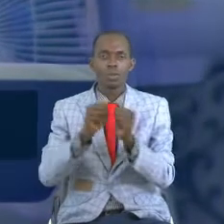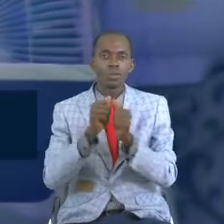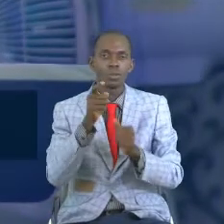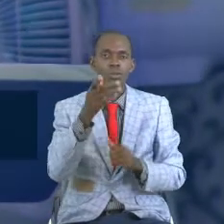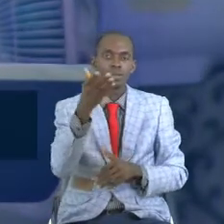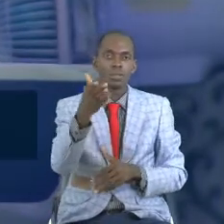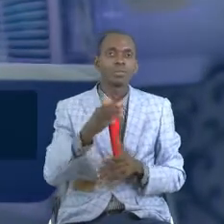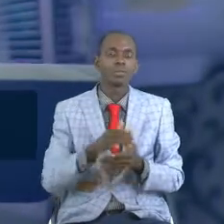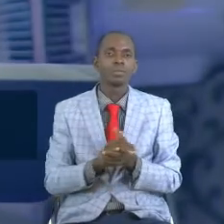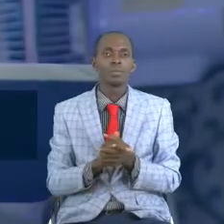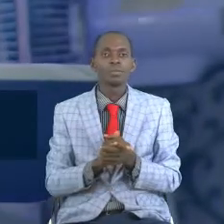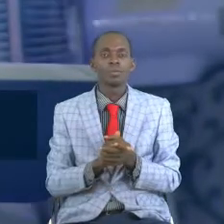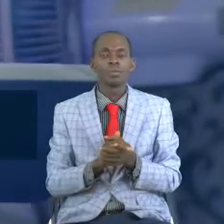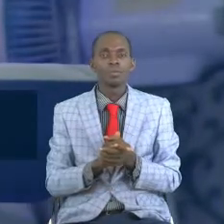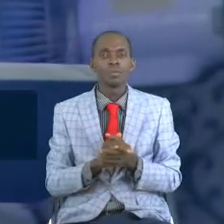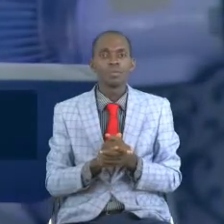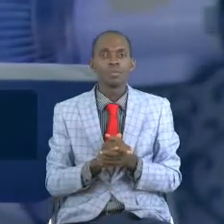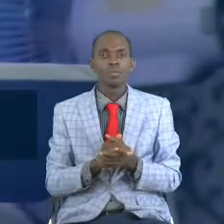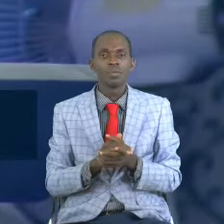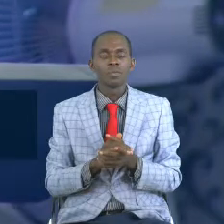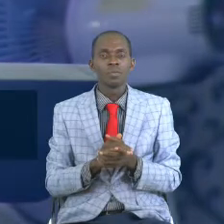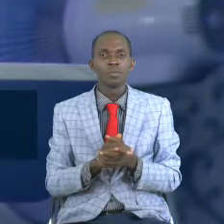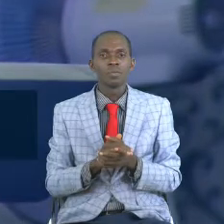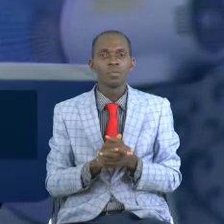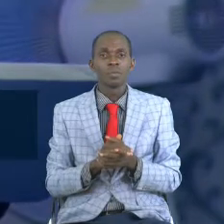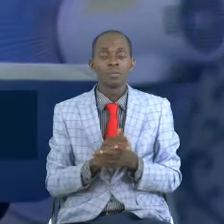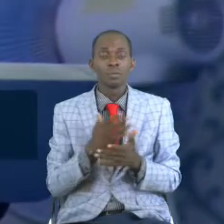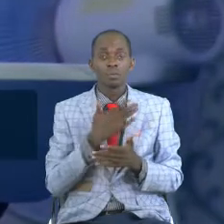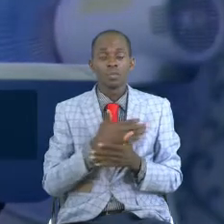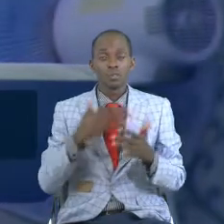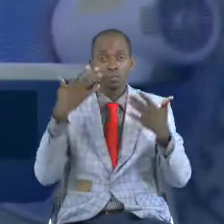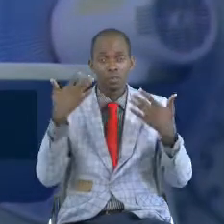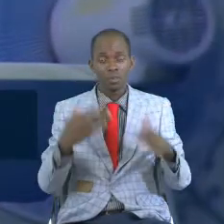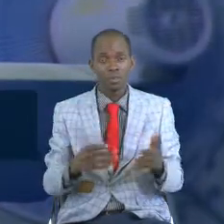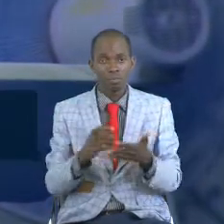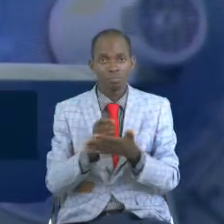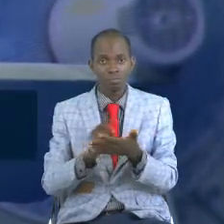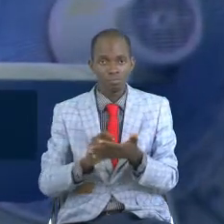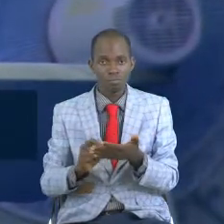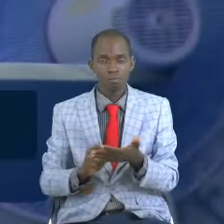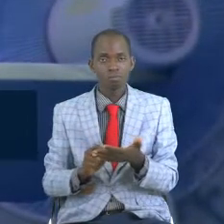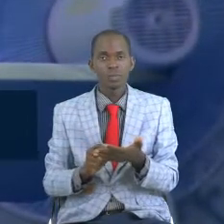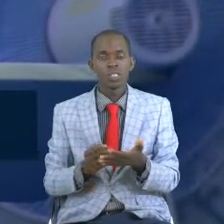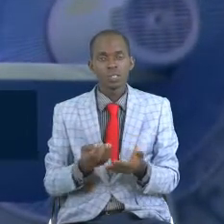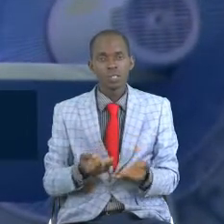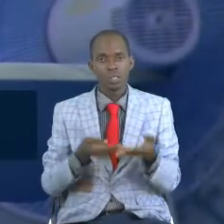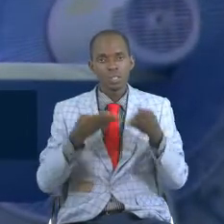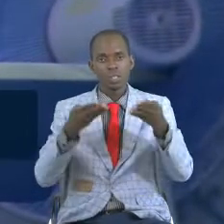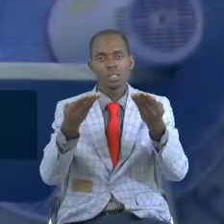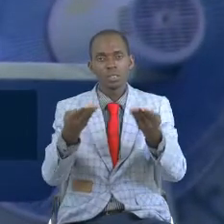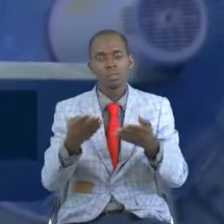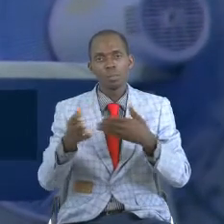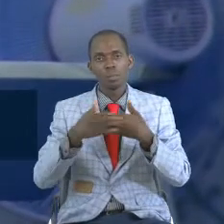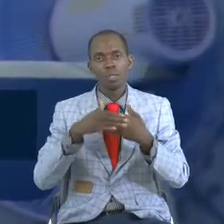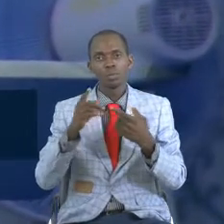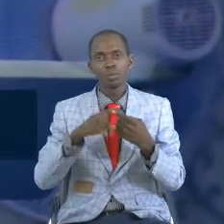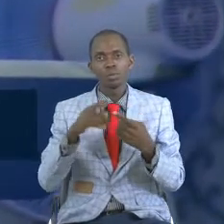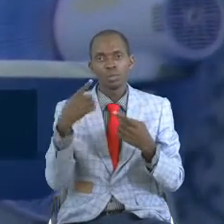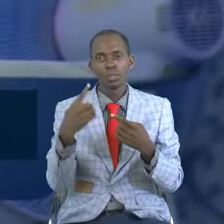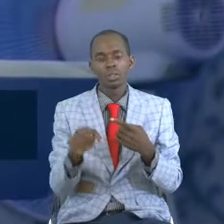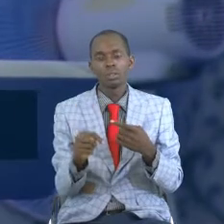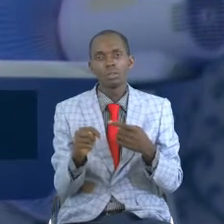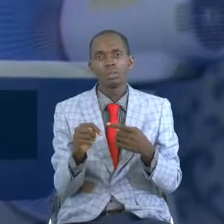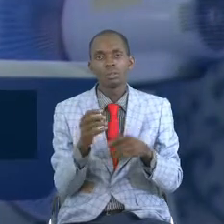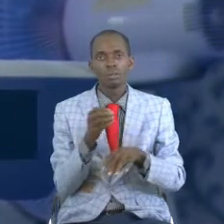Counselors, I'm waiting for you. Signal to me when you are through. I hope we are all everywhere there. As soon as you're through, wave your hand to